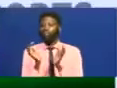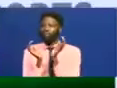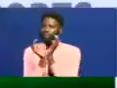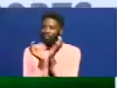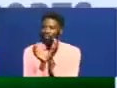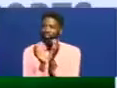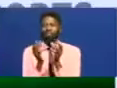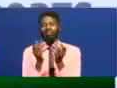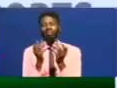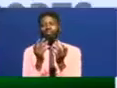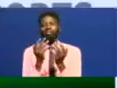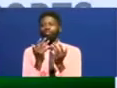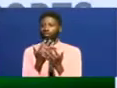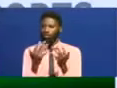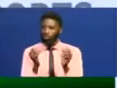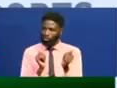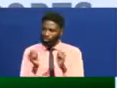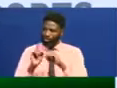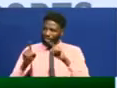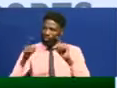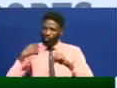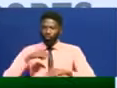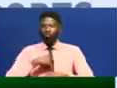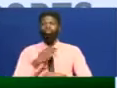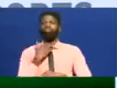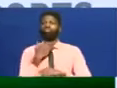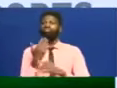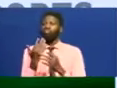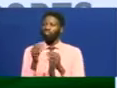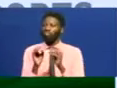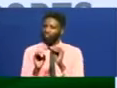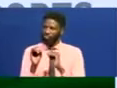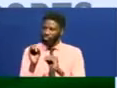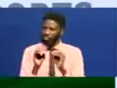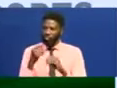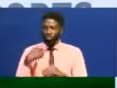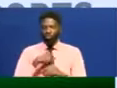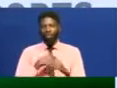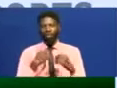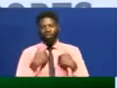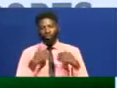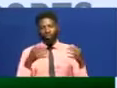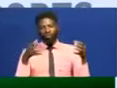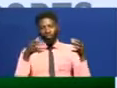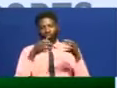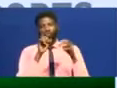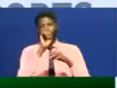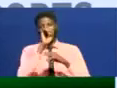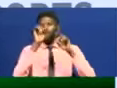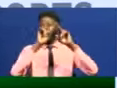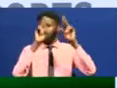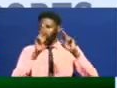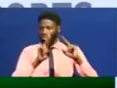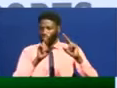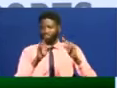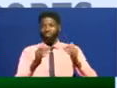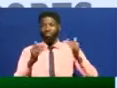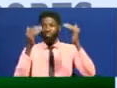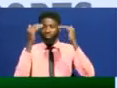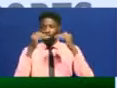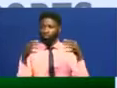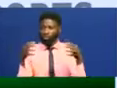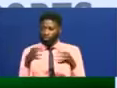plan, we have done it in a very coherent tier one, international stadia, tier two,